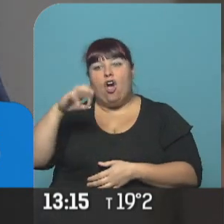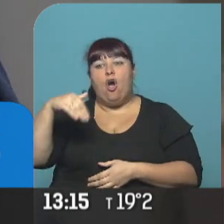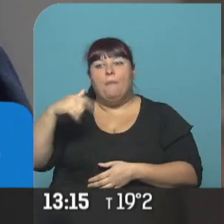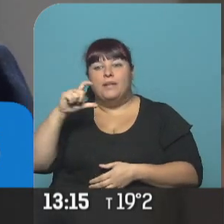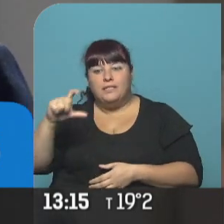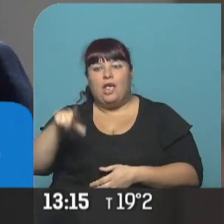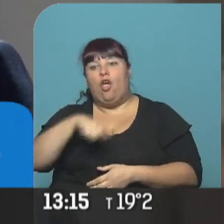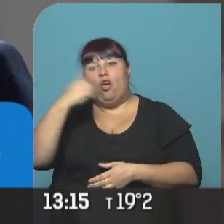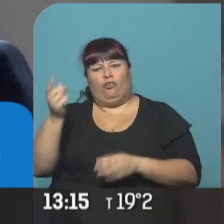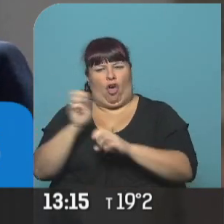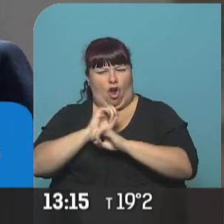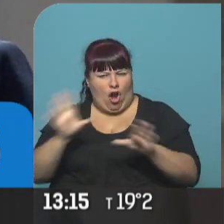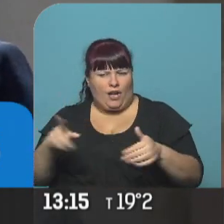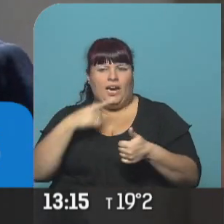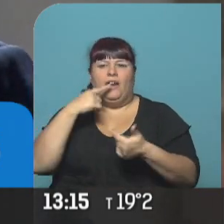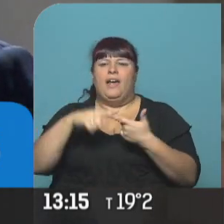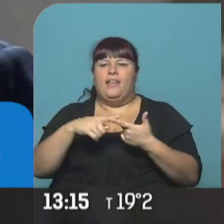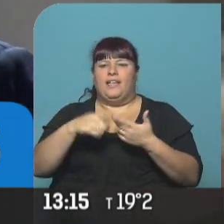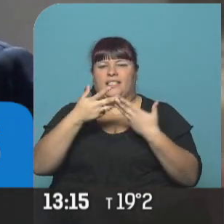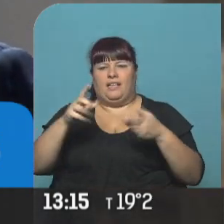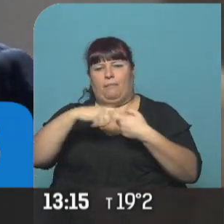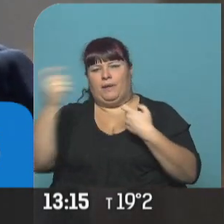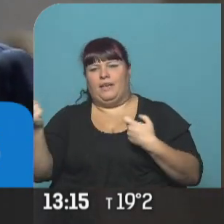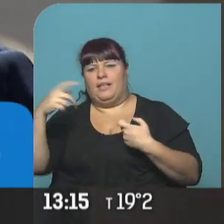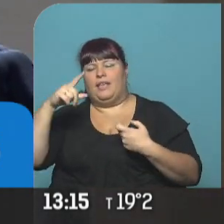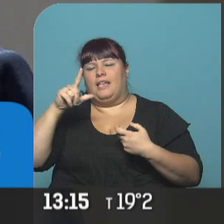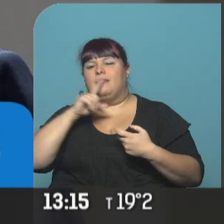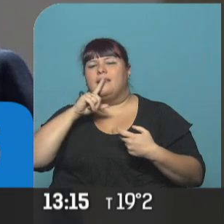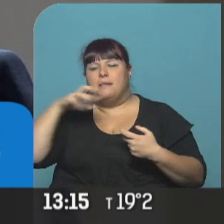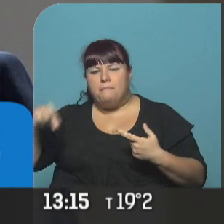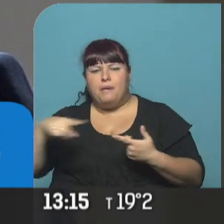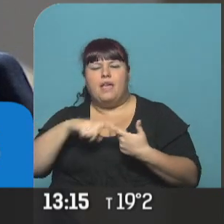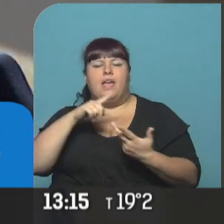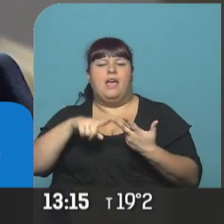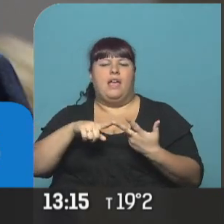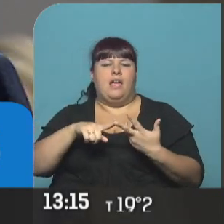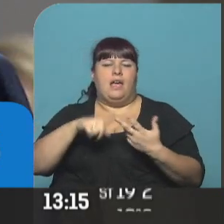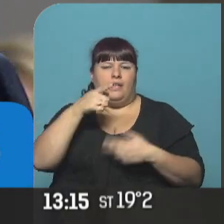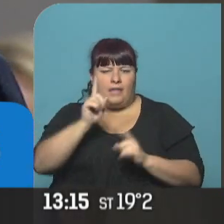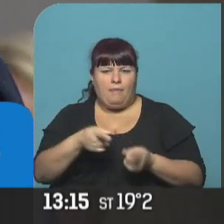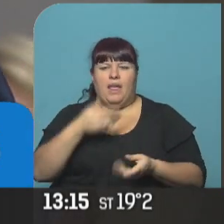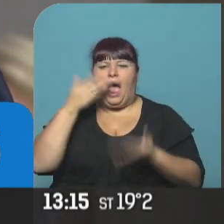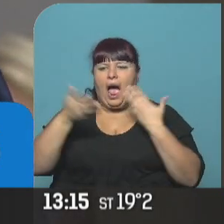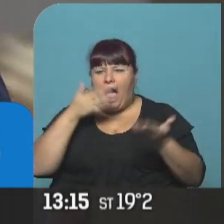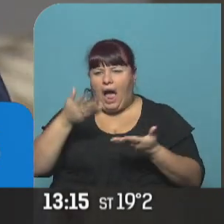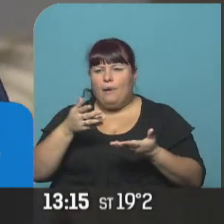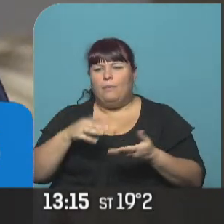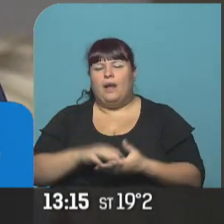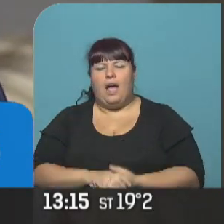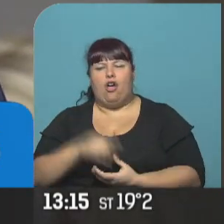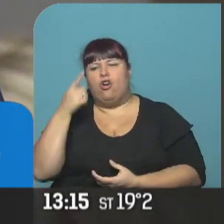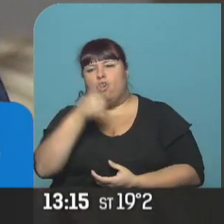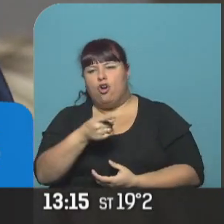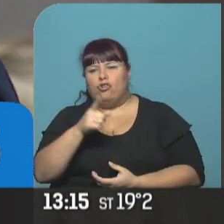withdraws from TPP, when he has very harsh language about NAFTA that sounds protectionist, or when he says that a military option